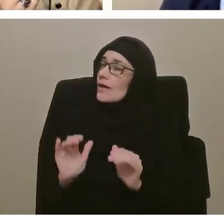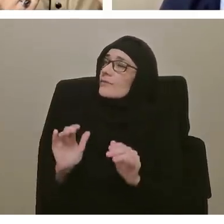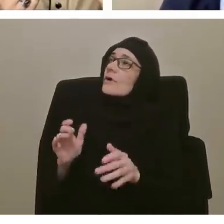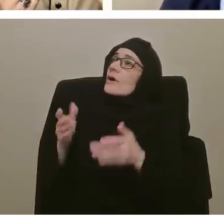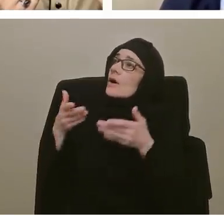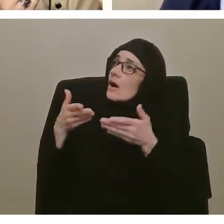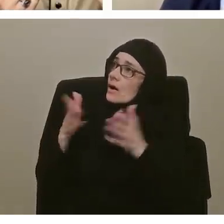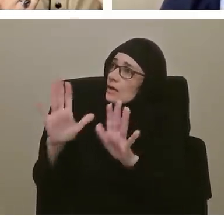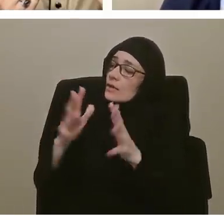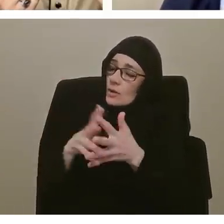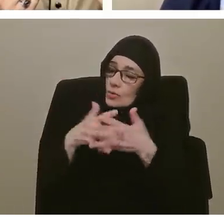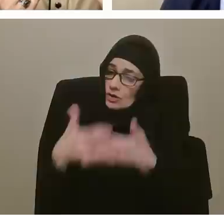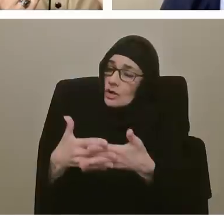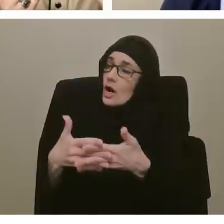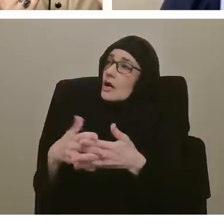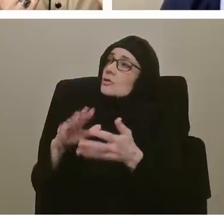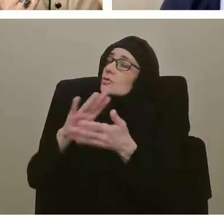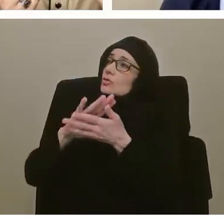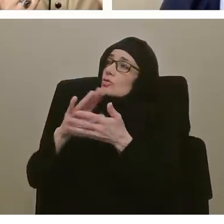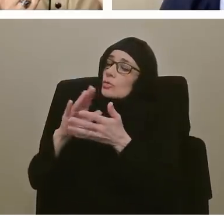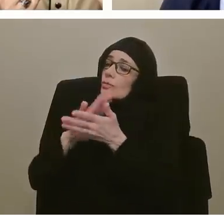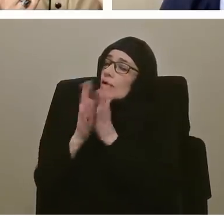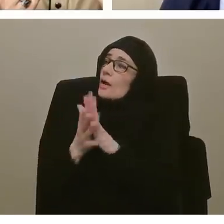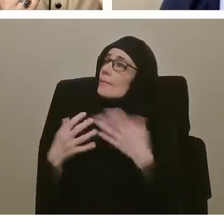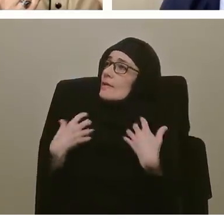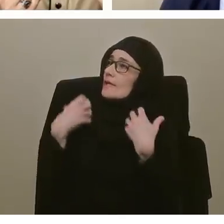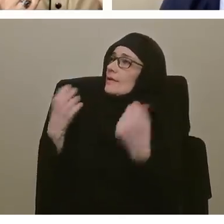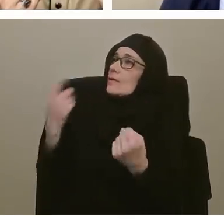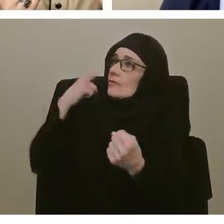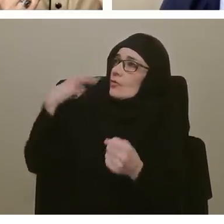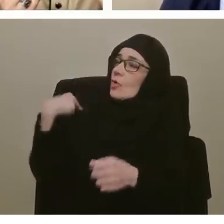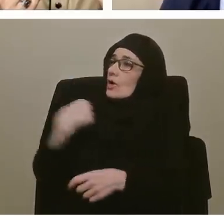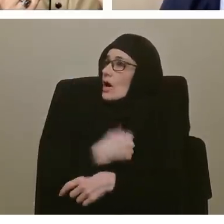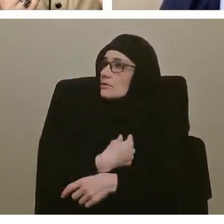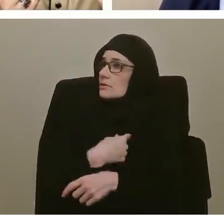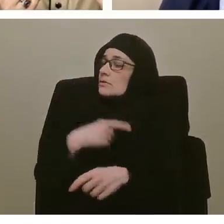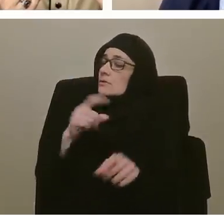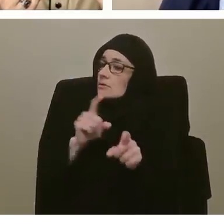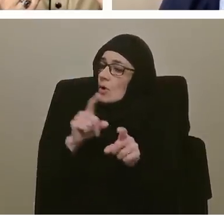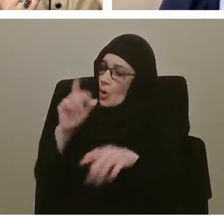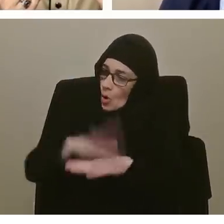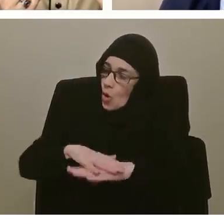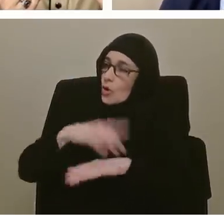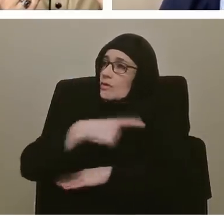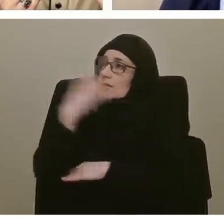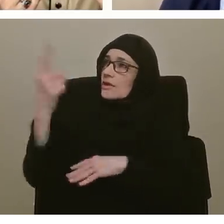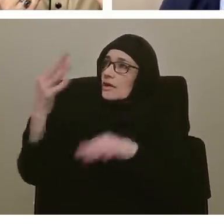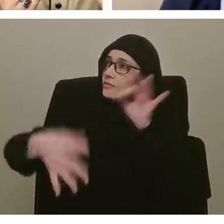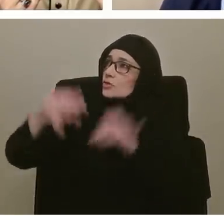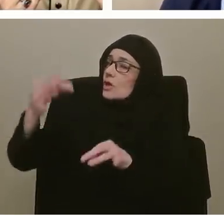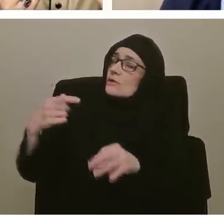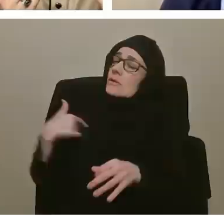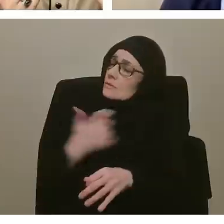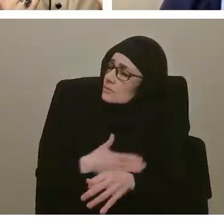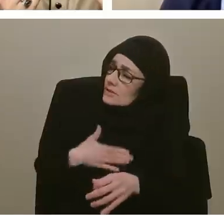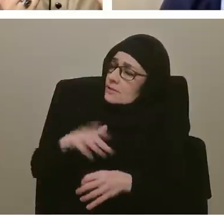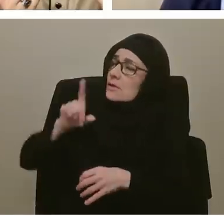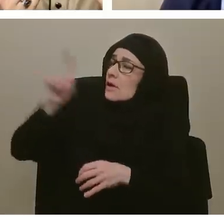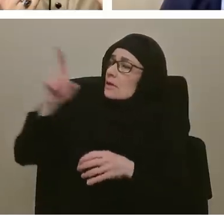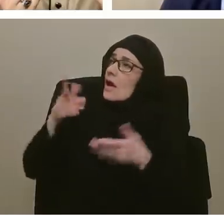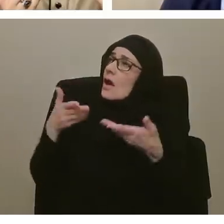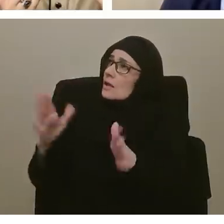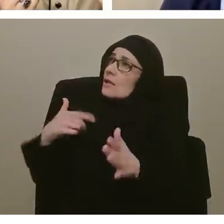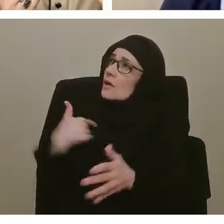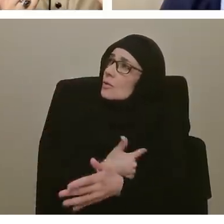a shafia for us on the Day of Judgment. Ya Allah, Ya Kareem, we ask you to envelop us in the prophetic reality. Allow